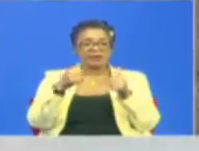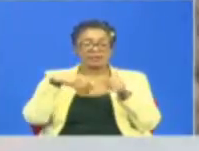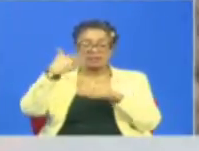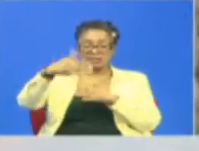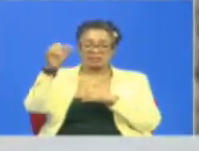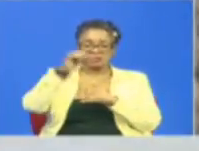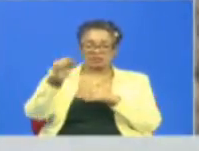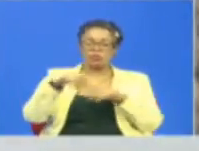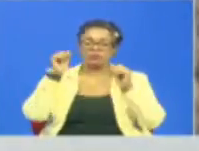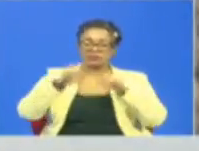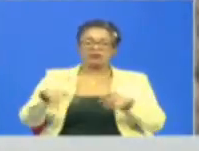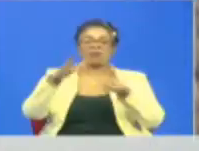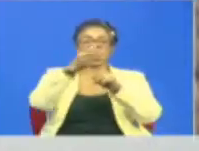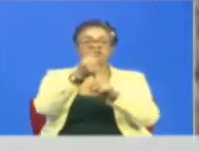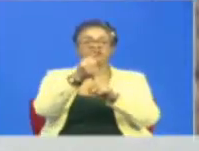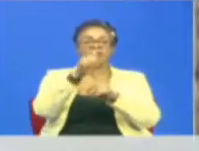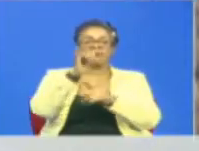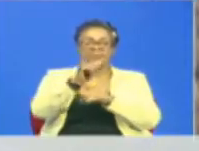tukiweza achieve